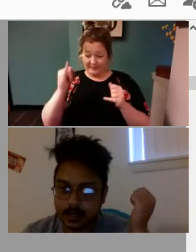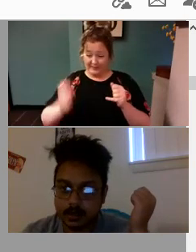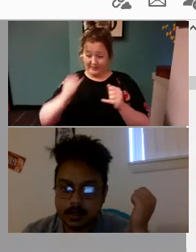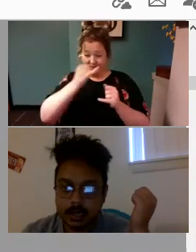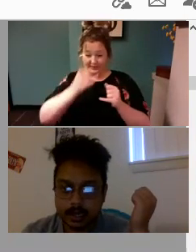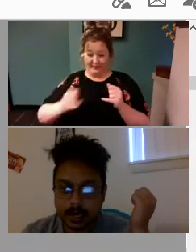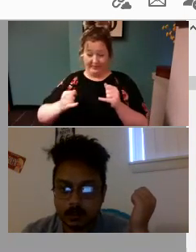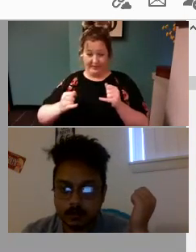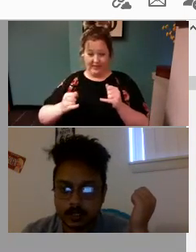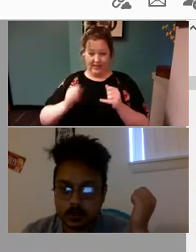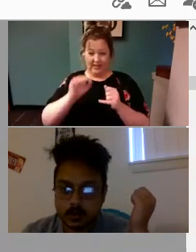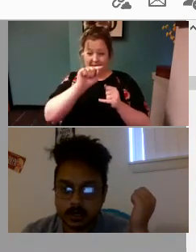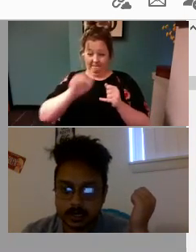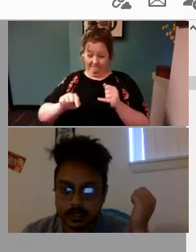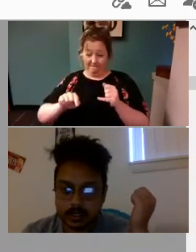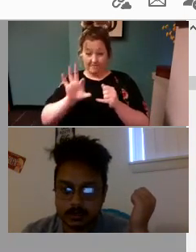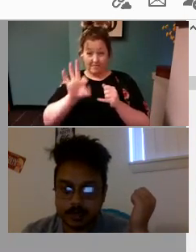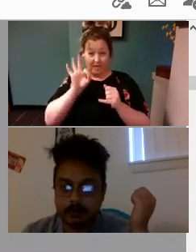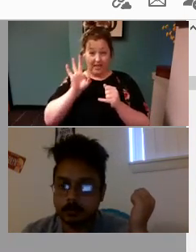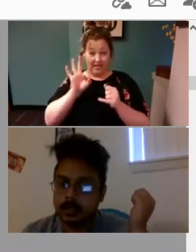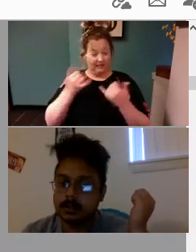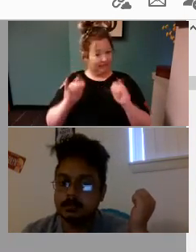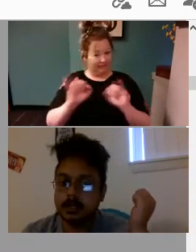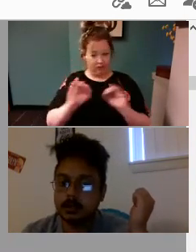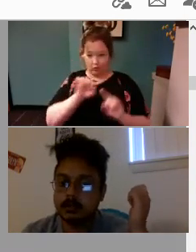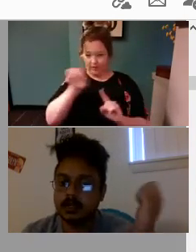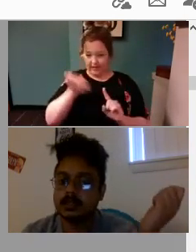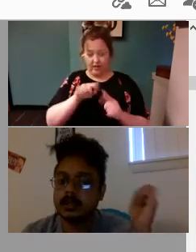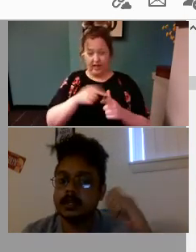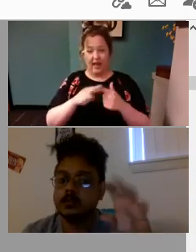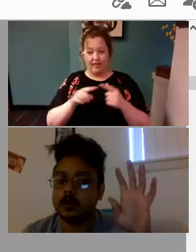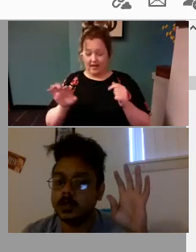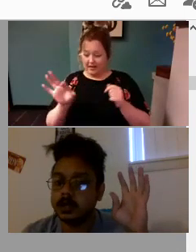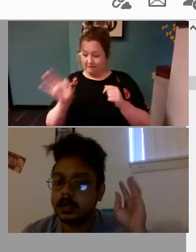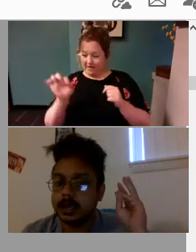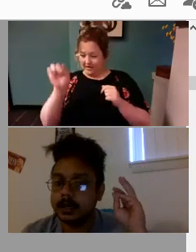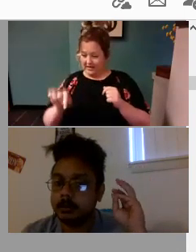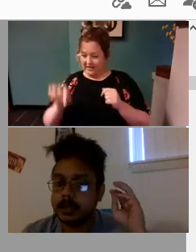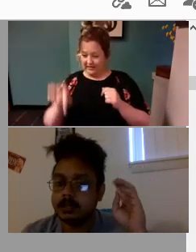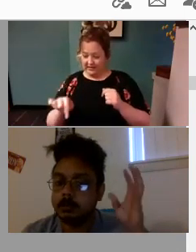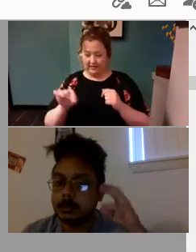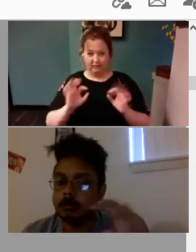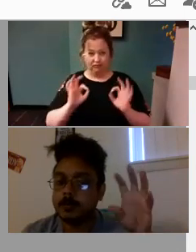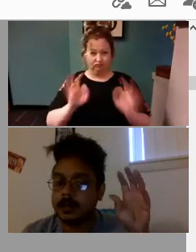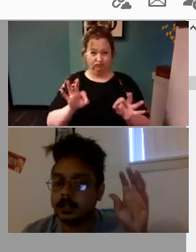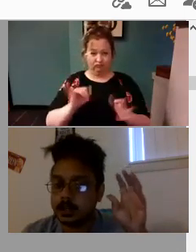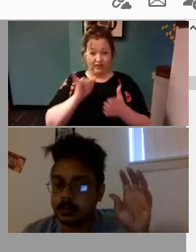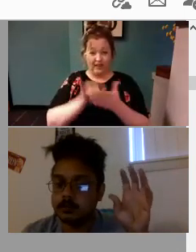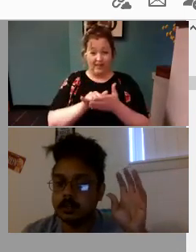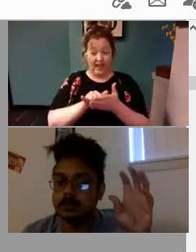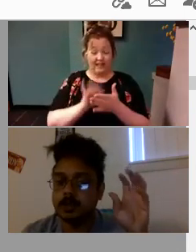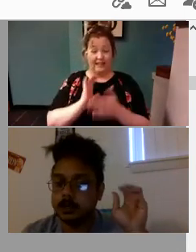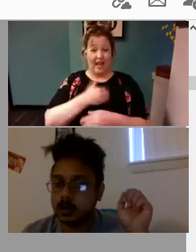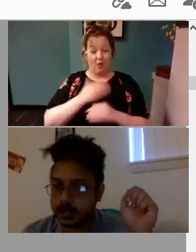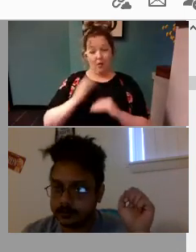no cycle. And out of these 2 edges, I would pick this particular vertex. And that is what we end up as our minimum spanning